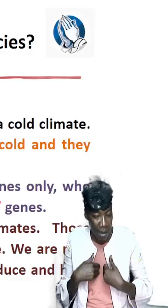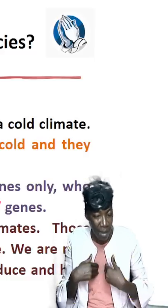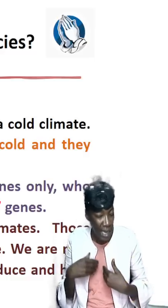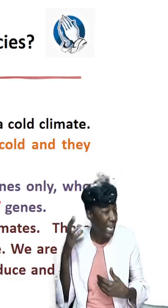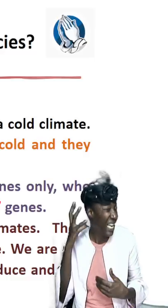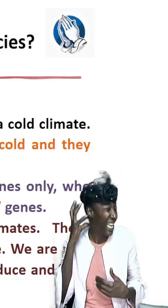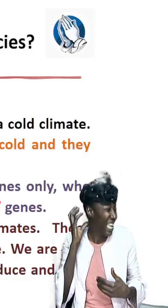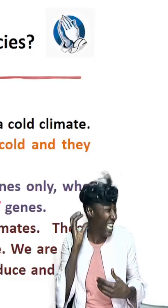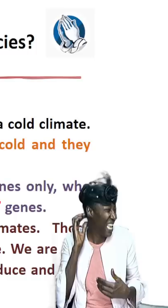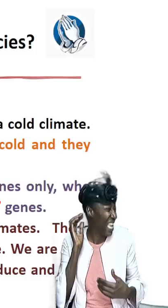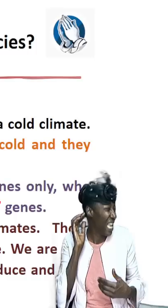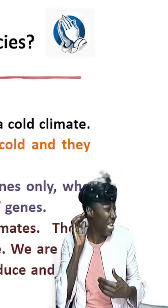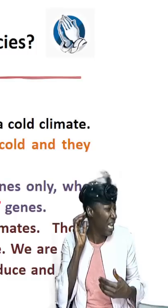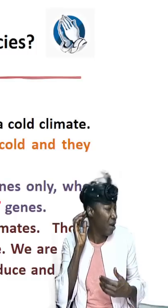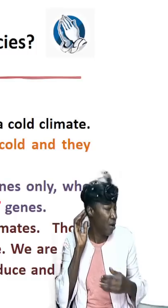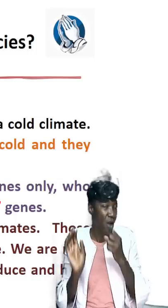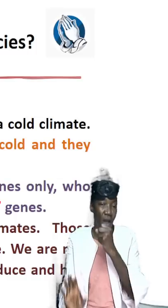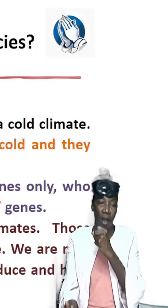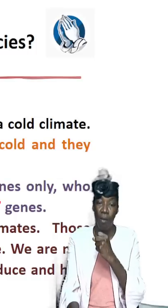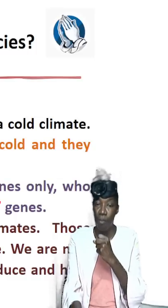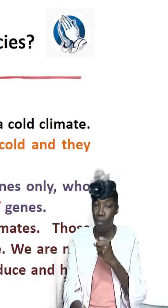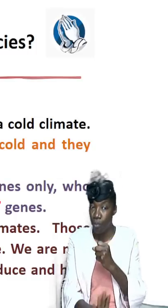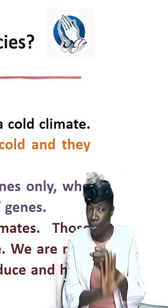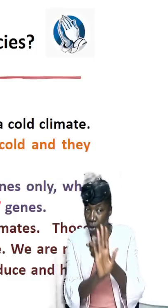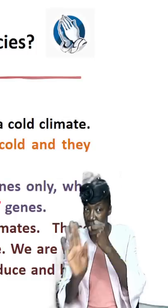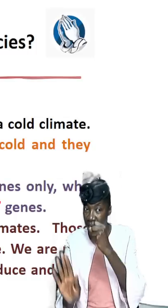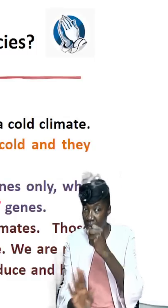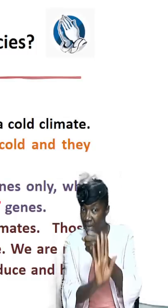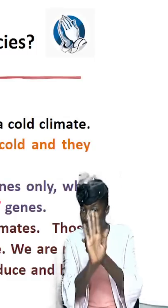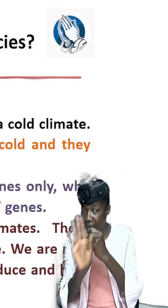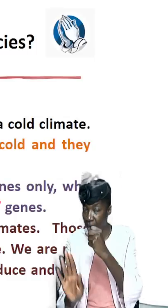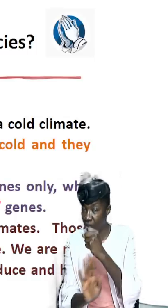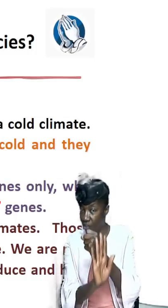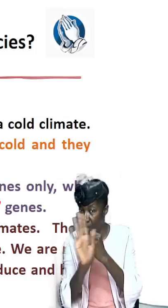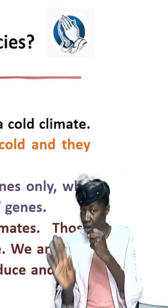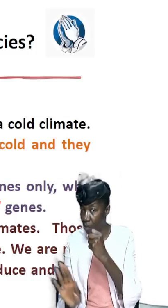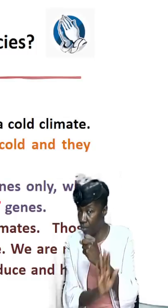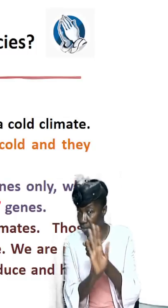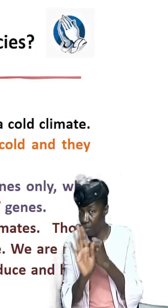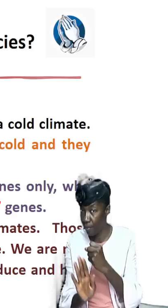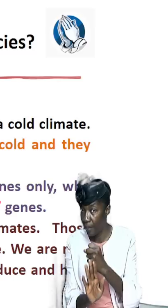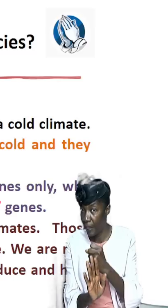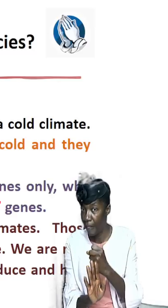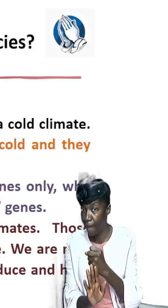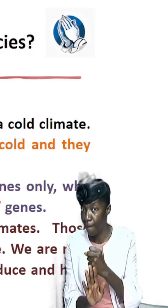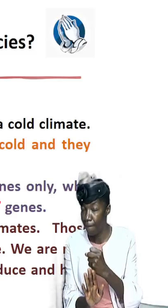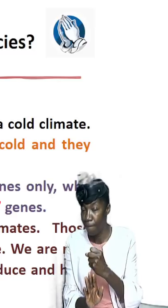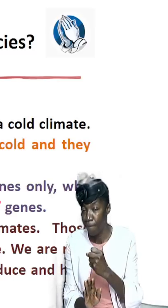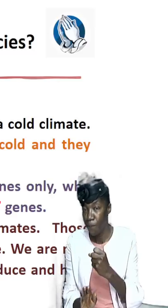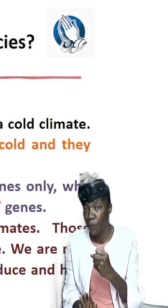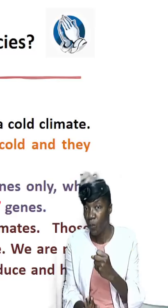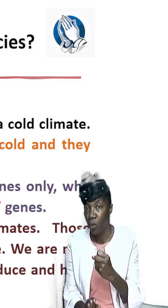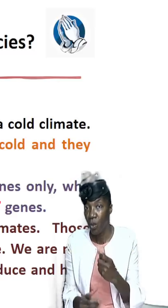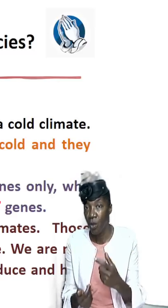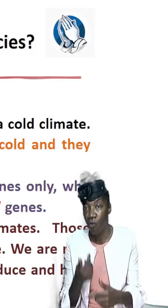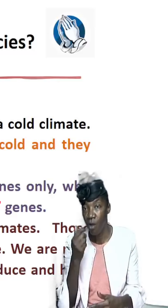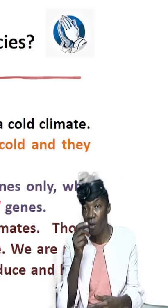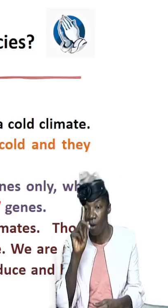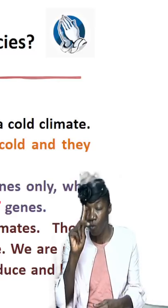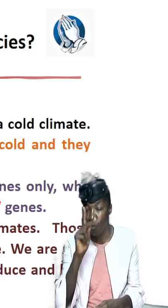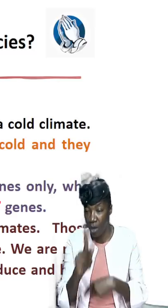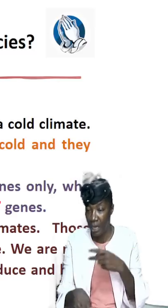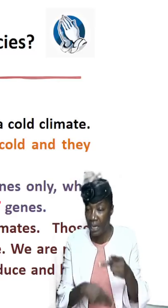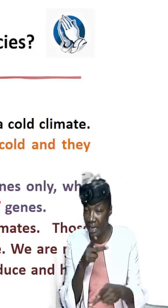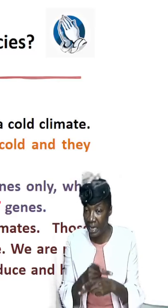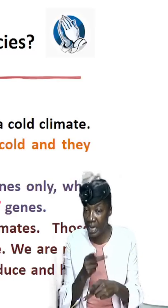a kind of protection for them. Either it's protecting you from one kind of